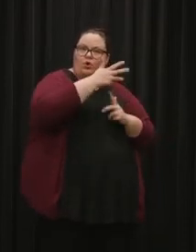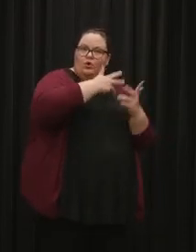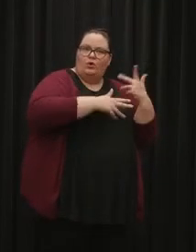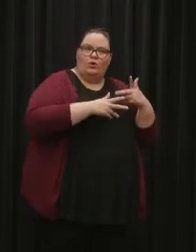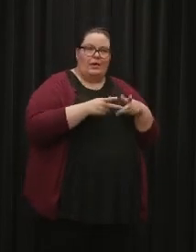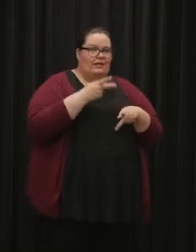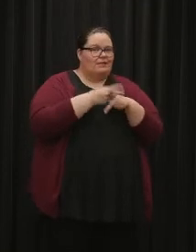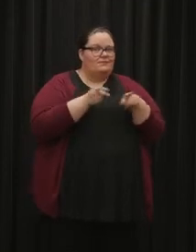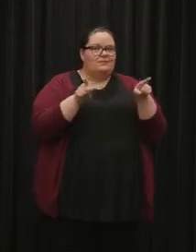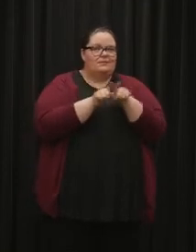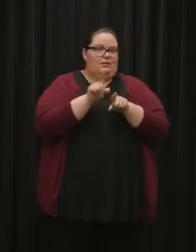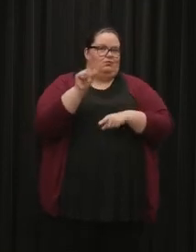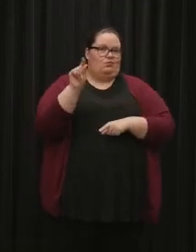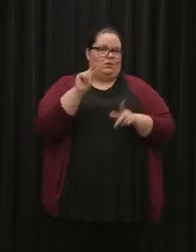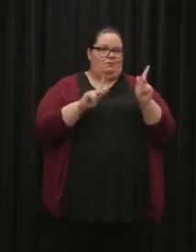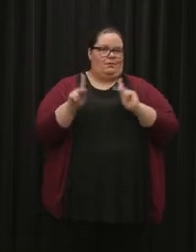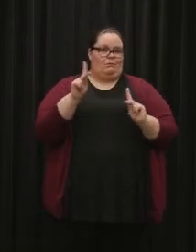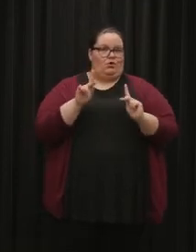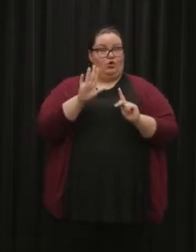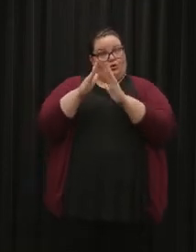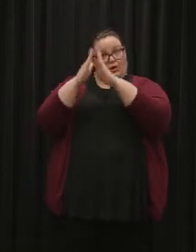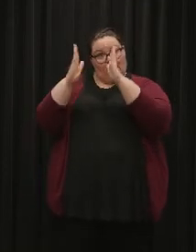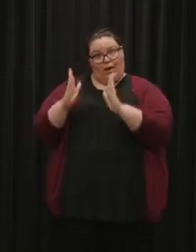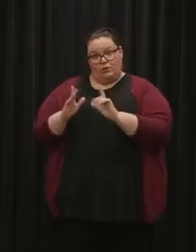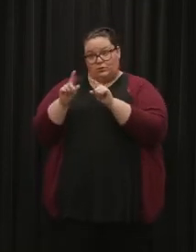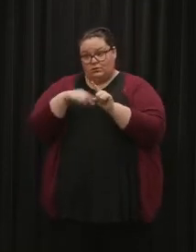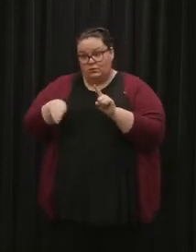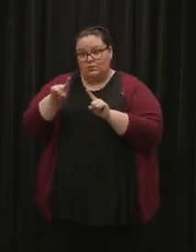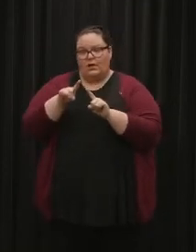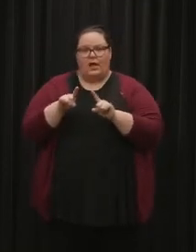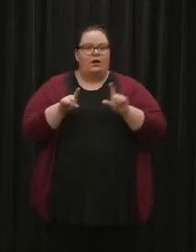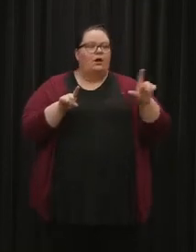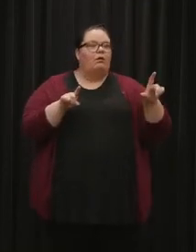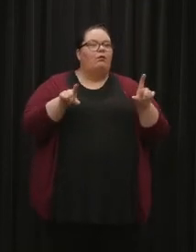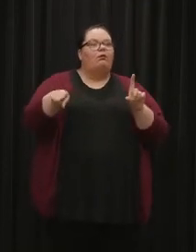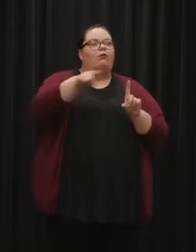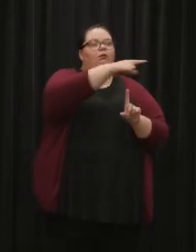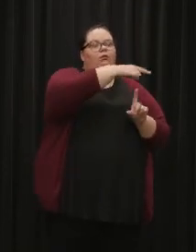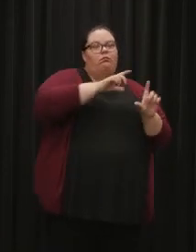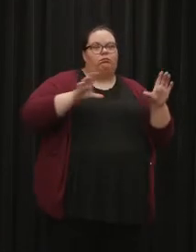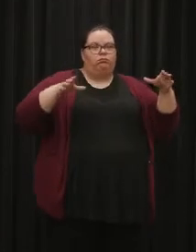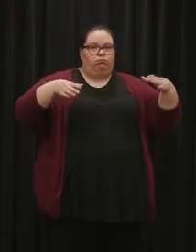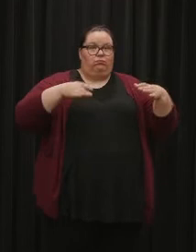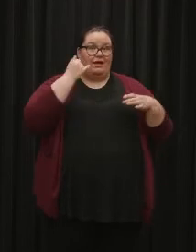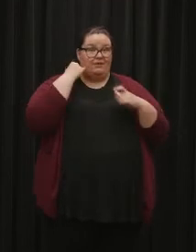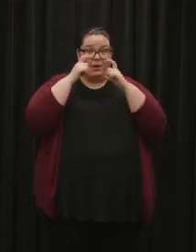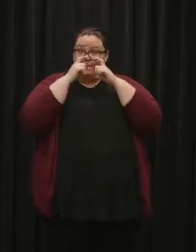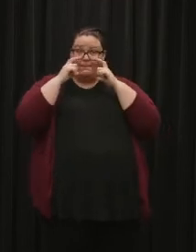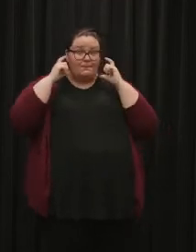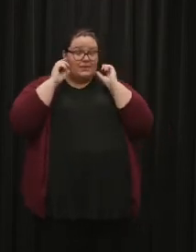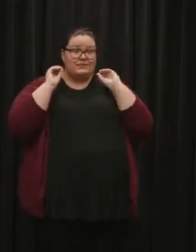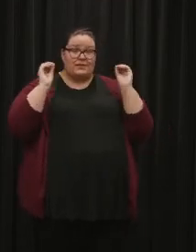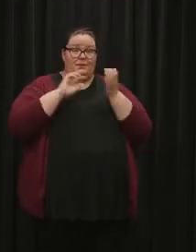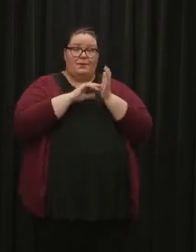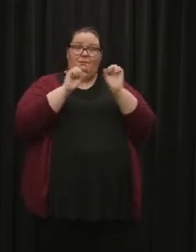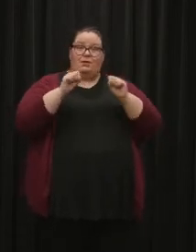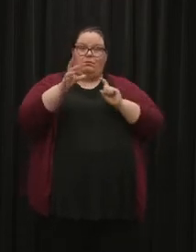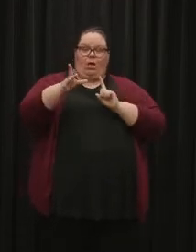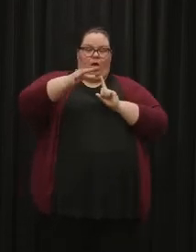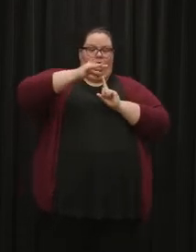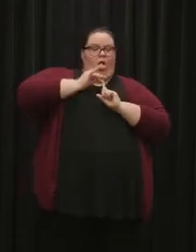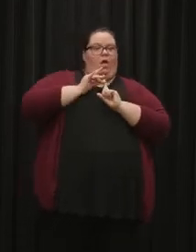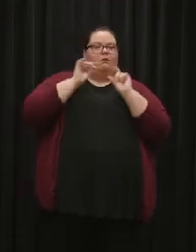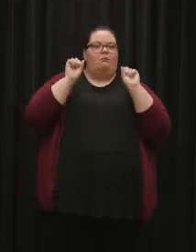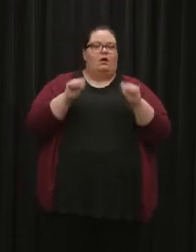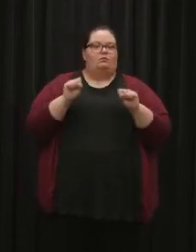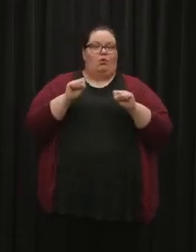consistent 20 people, including your household members. When you're not wearing a mask, you're potentially being exposed and you're potentially exposing